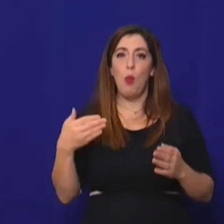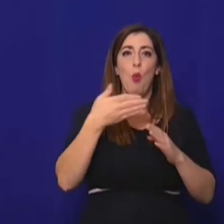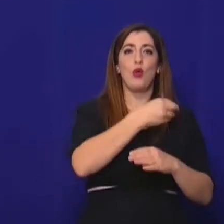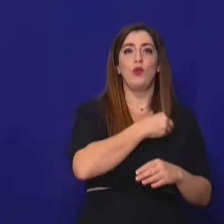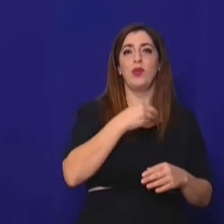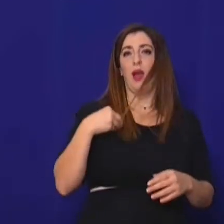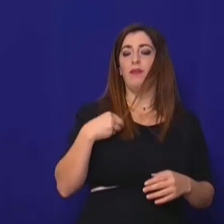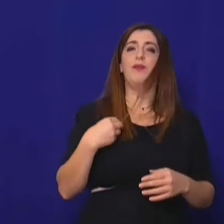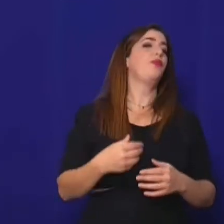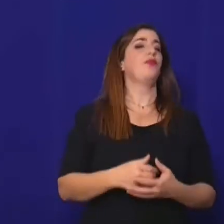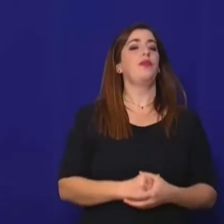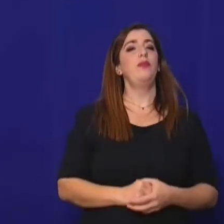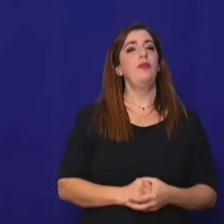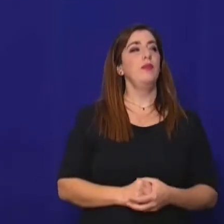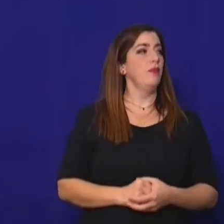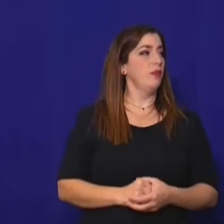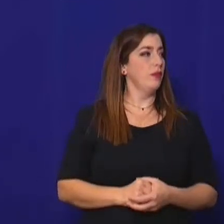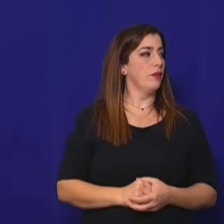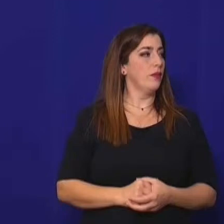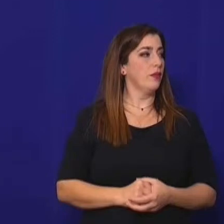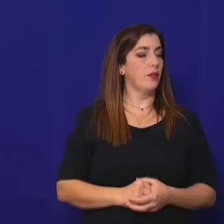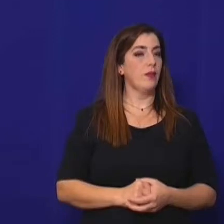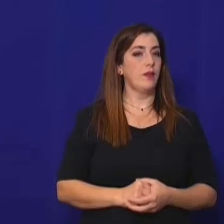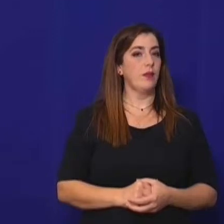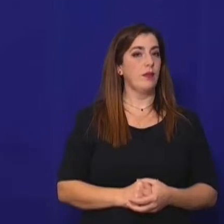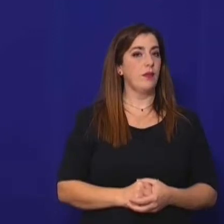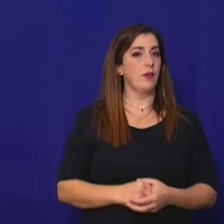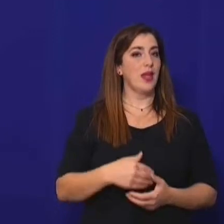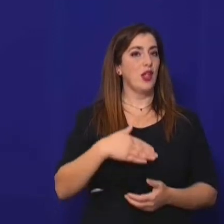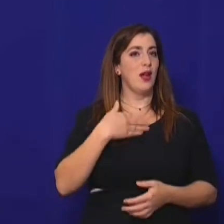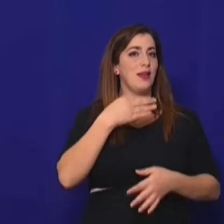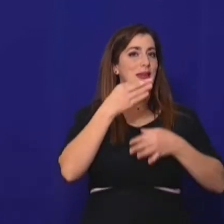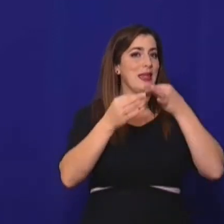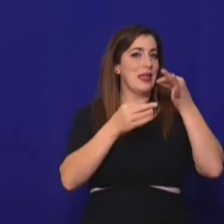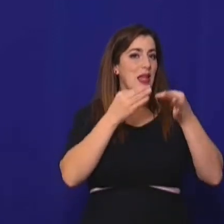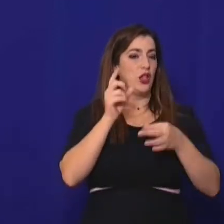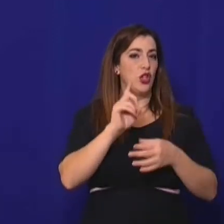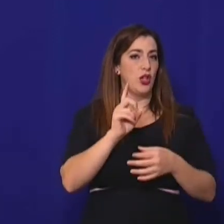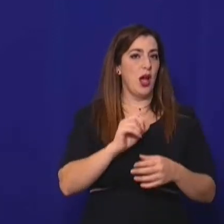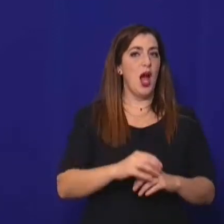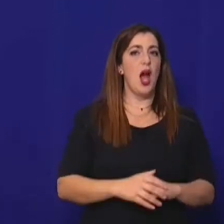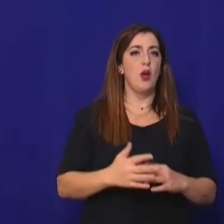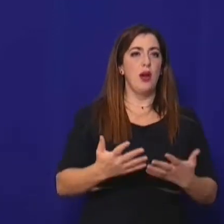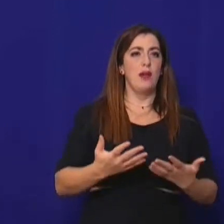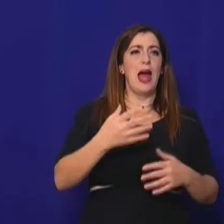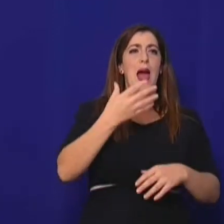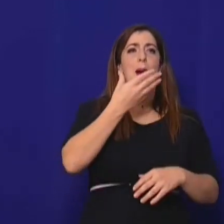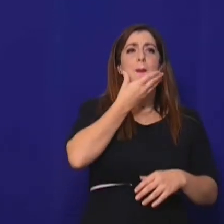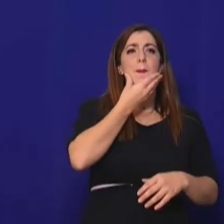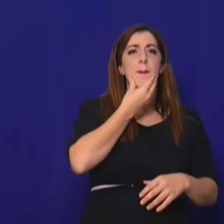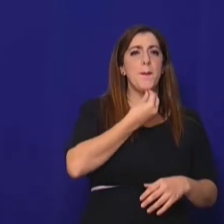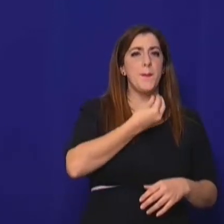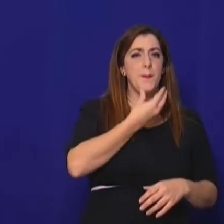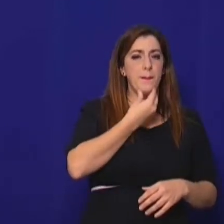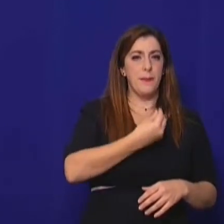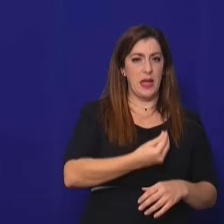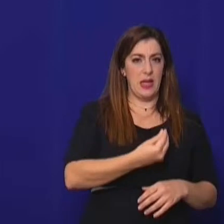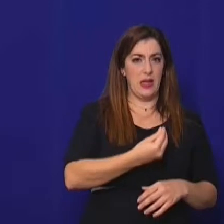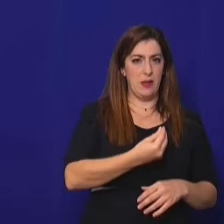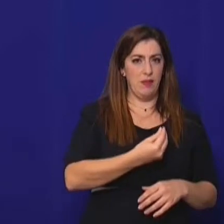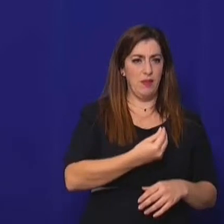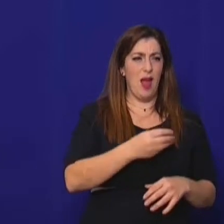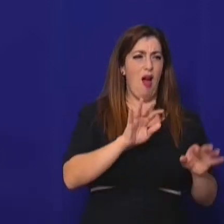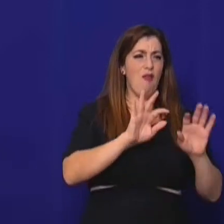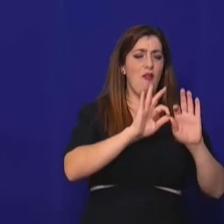Insellimlek profs. X'tat insaqsik x'taqsew diġà kollegi tiegħi. Jiġifieri fil-miliet il-familji ma